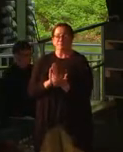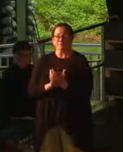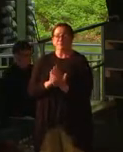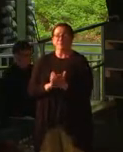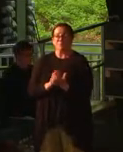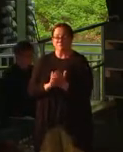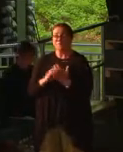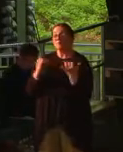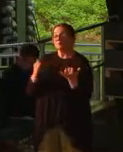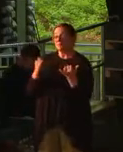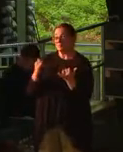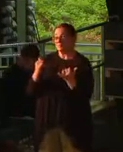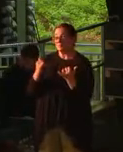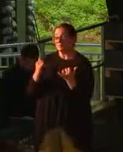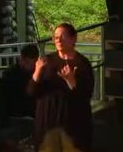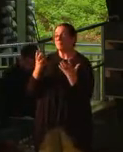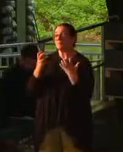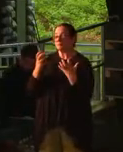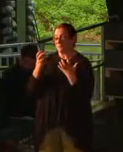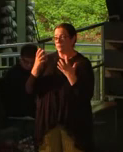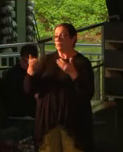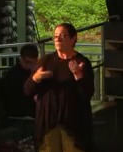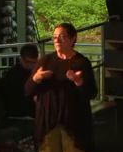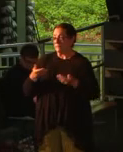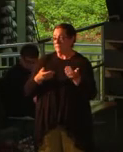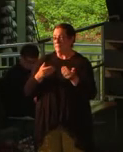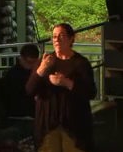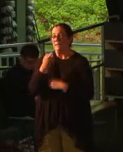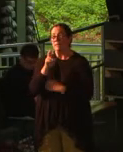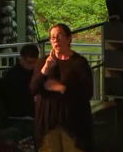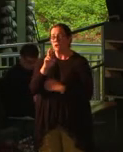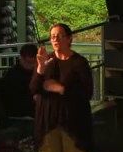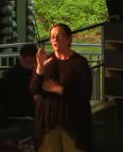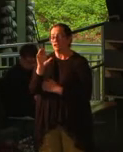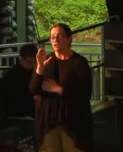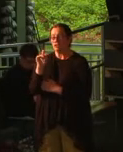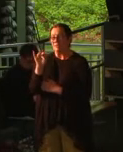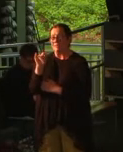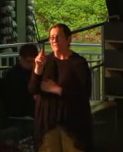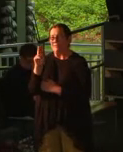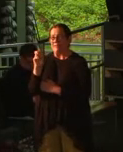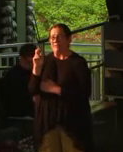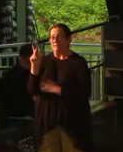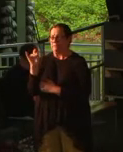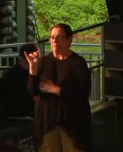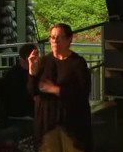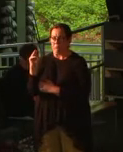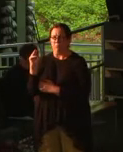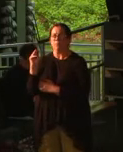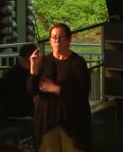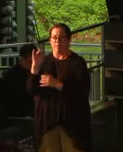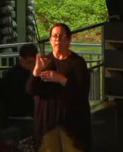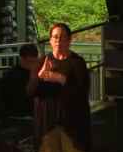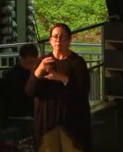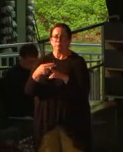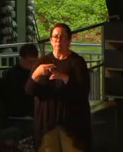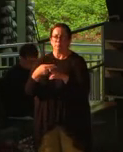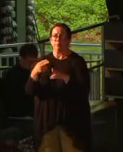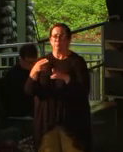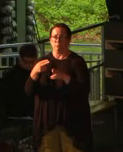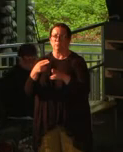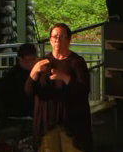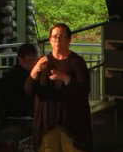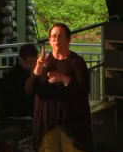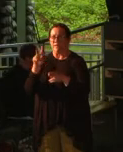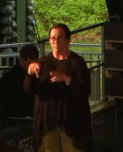At this time, I would like to invite Dr. Christine Hammond, Interim Vice President of Academic Affairs, to